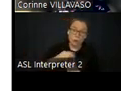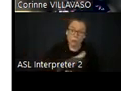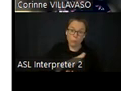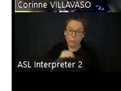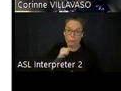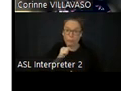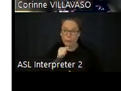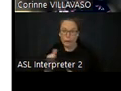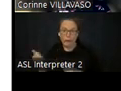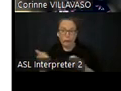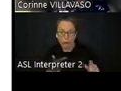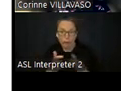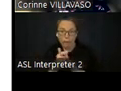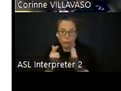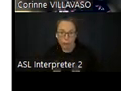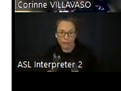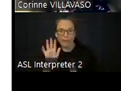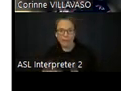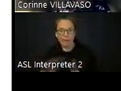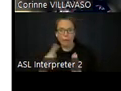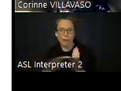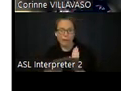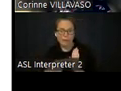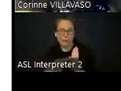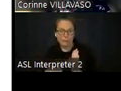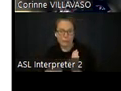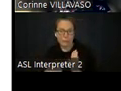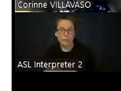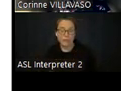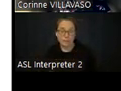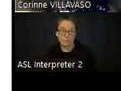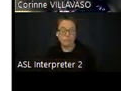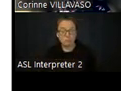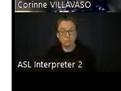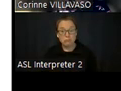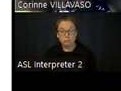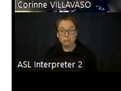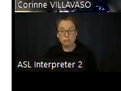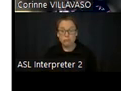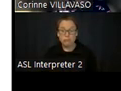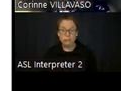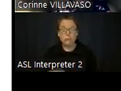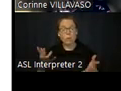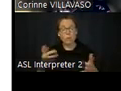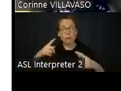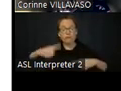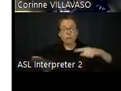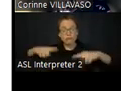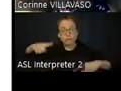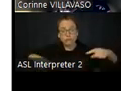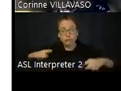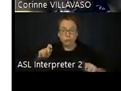them. Like we'll need to take that into account as we go, because I think we're going to find a lot of things that we like in a diverse group of people, but we don't want to